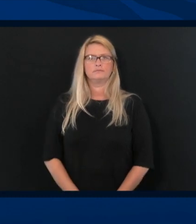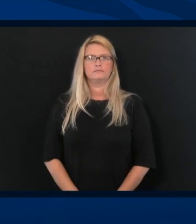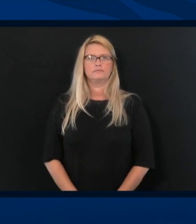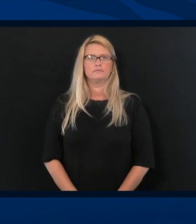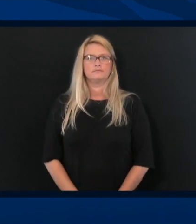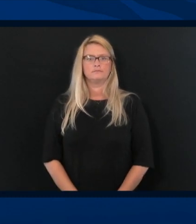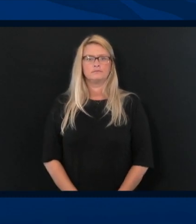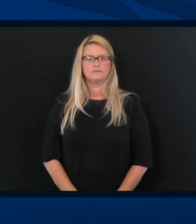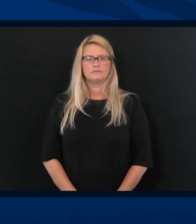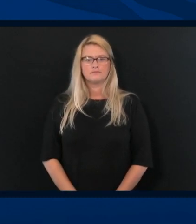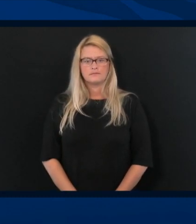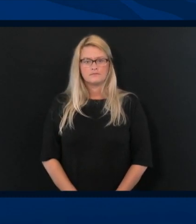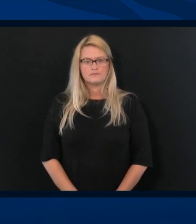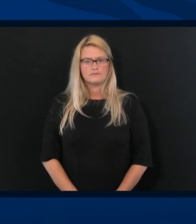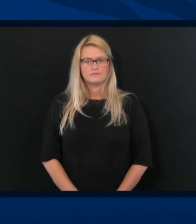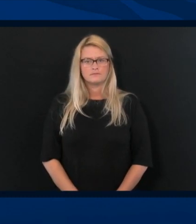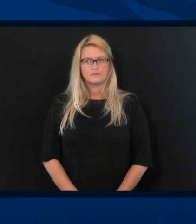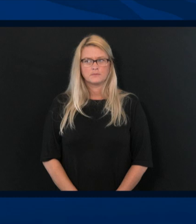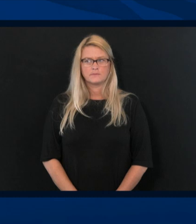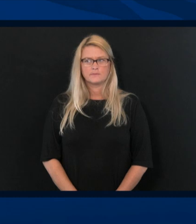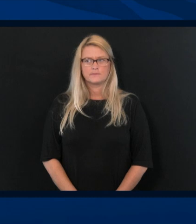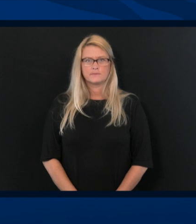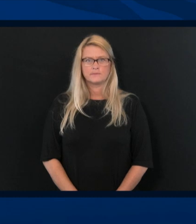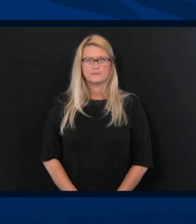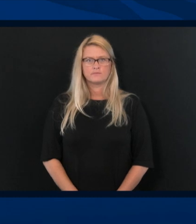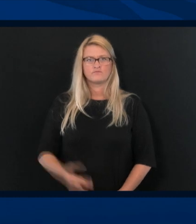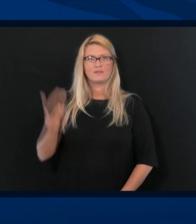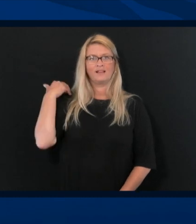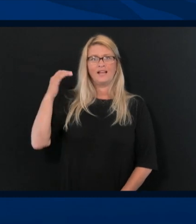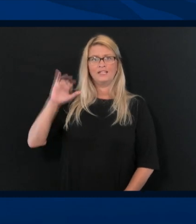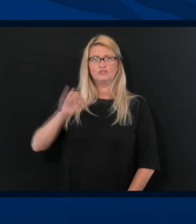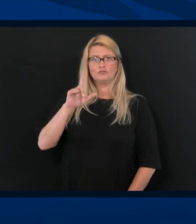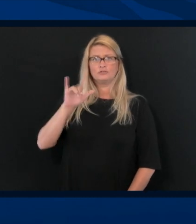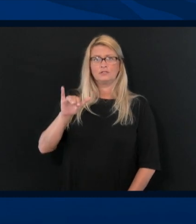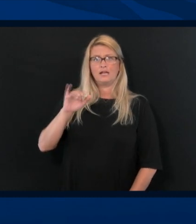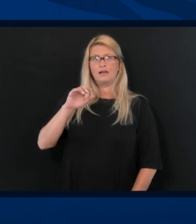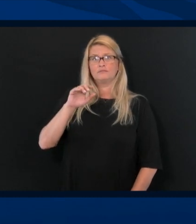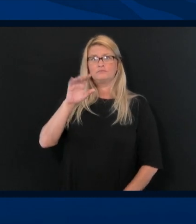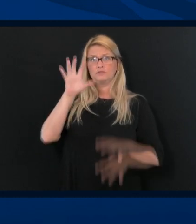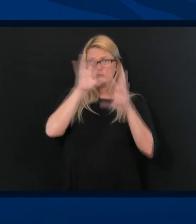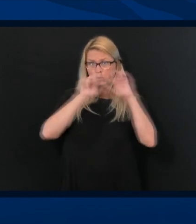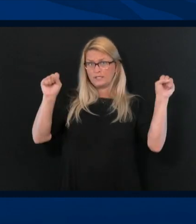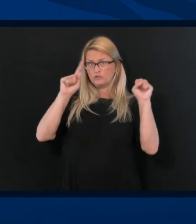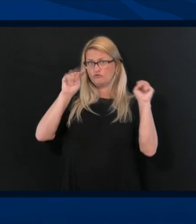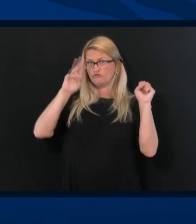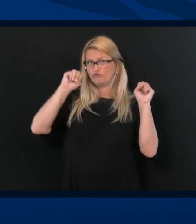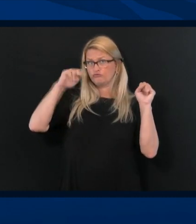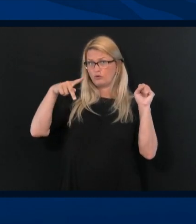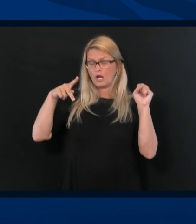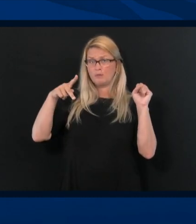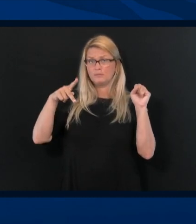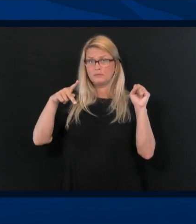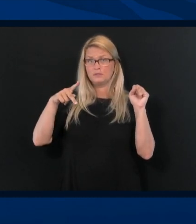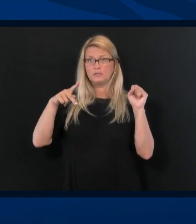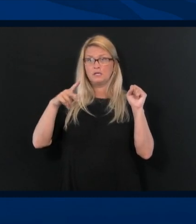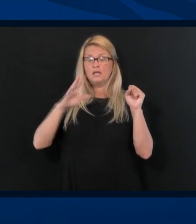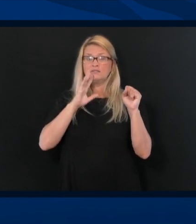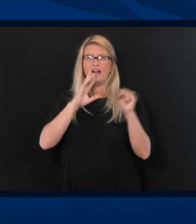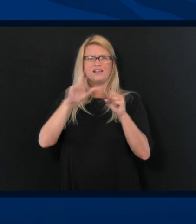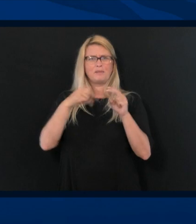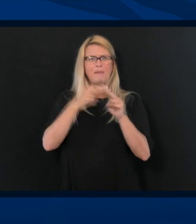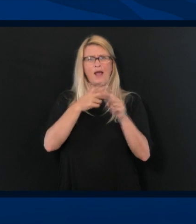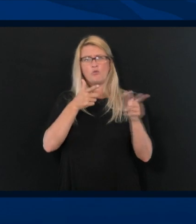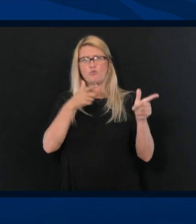Good afternoon. In July, President Trump announced the procurement and distribution on a large scale of the rapid tests to the